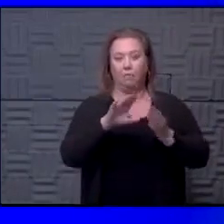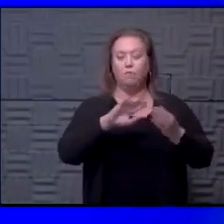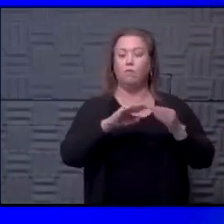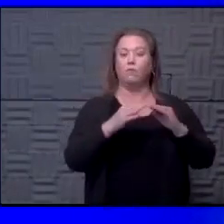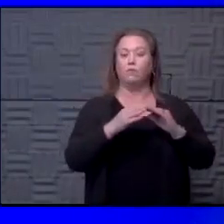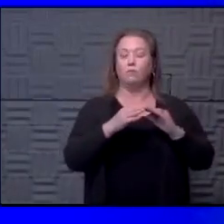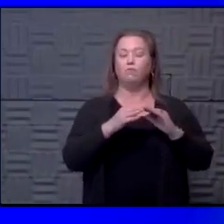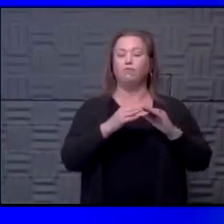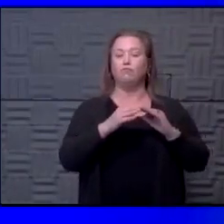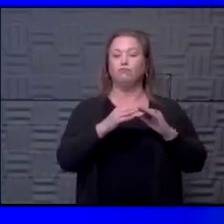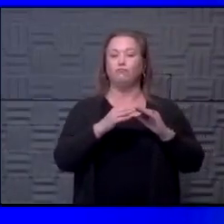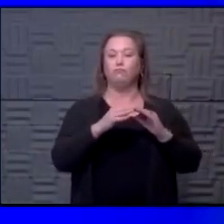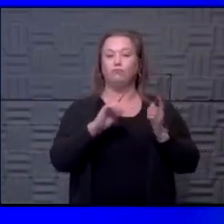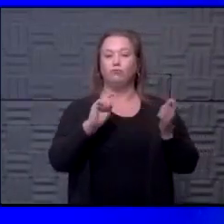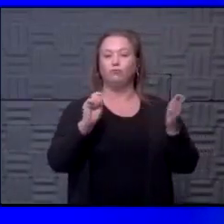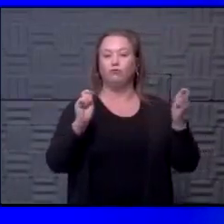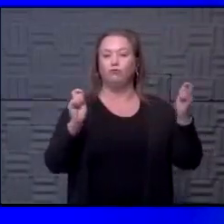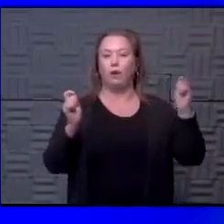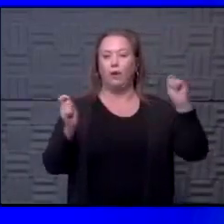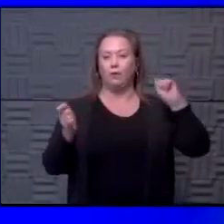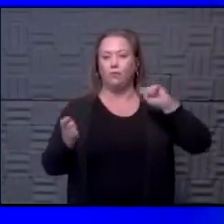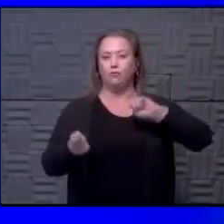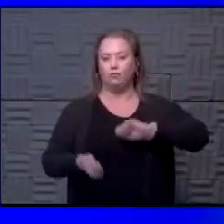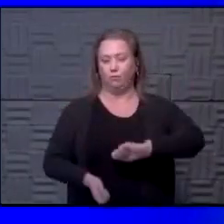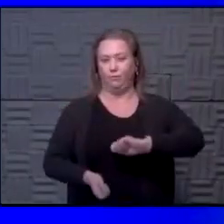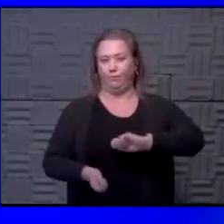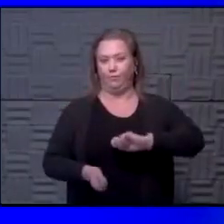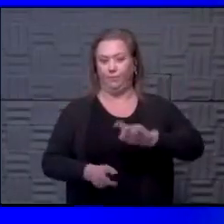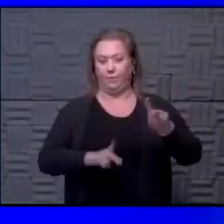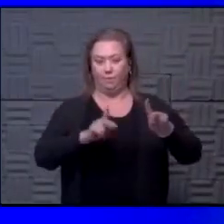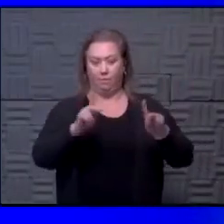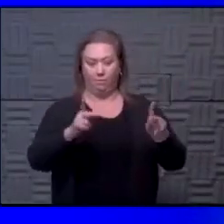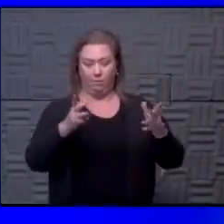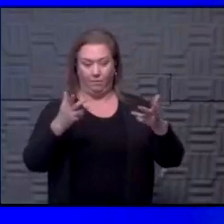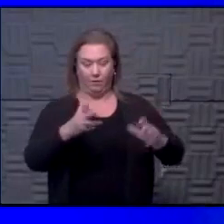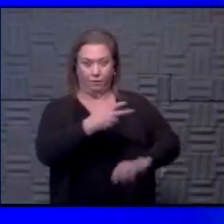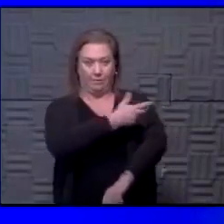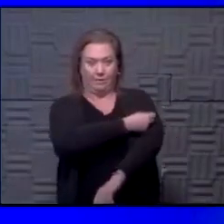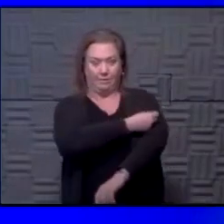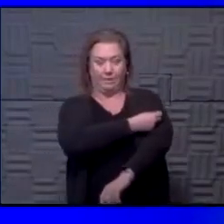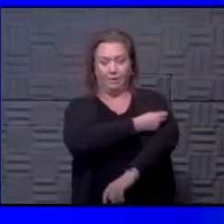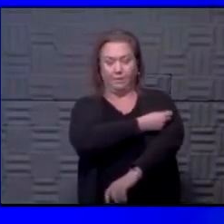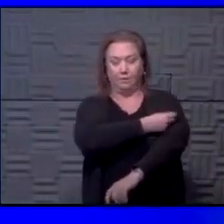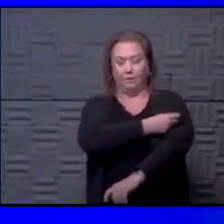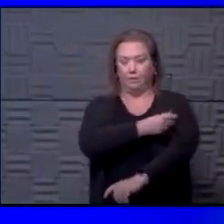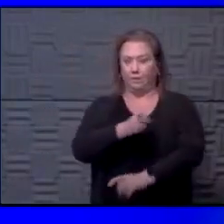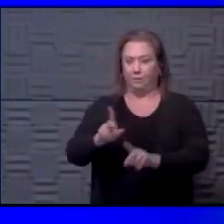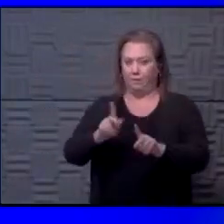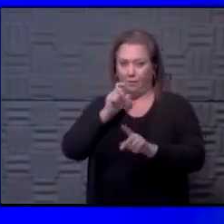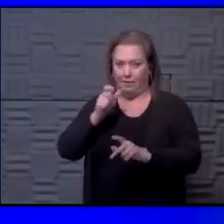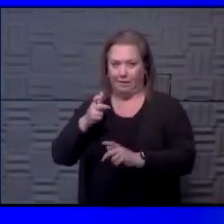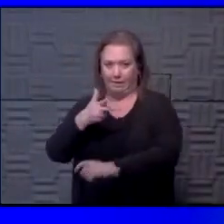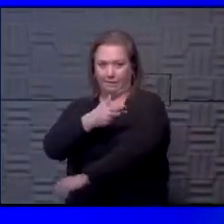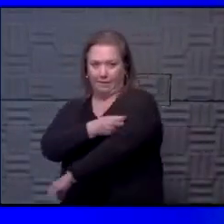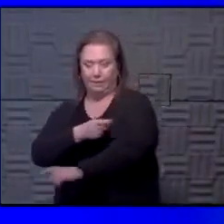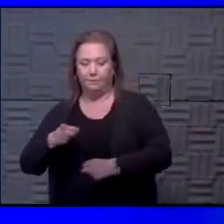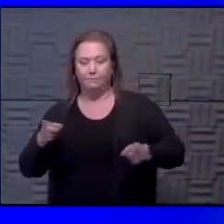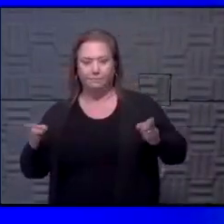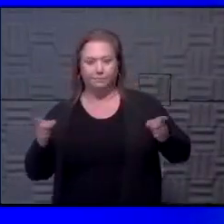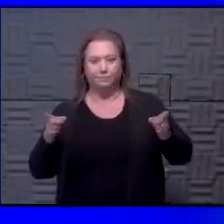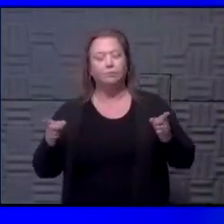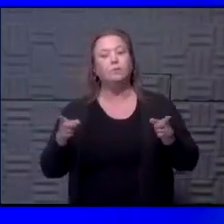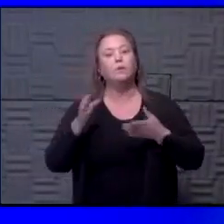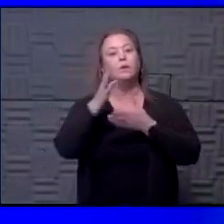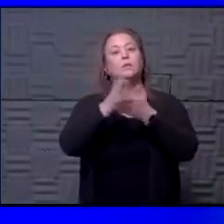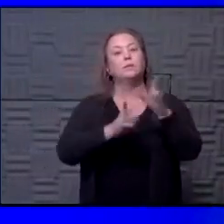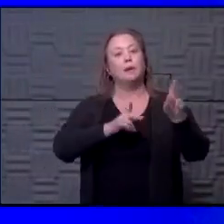numbers start to change dramatically from the people that got the vaccine to the people that didn't, meaning even though